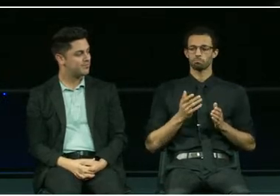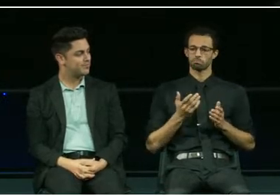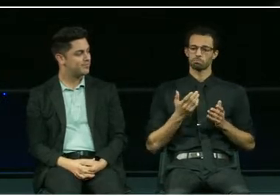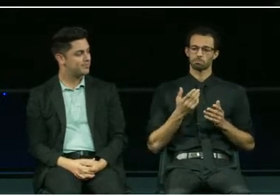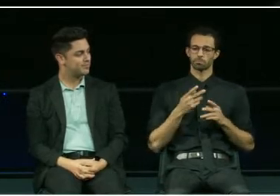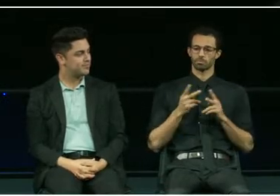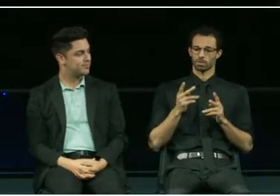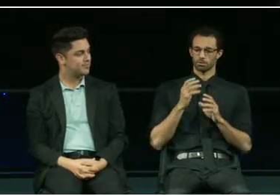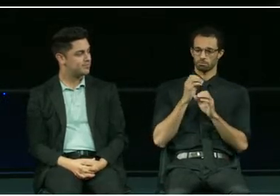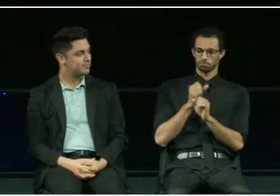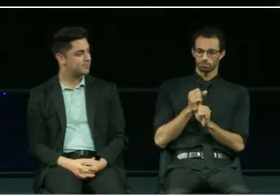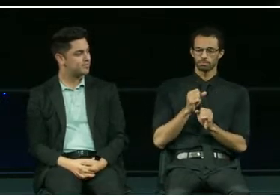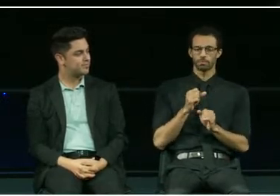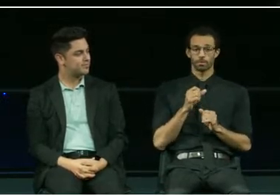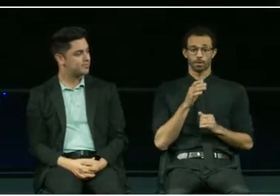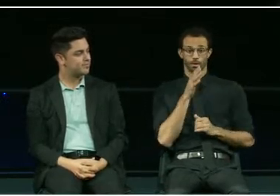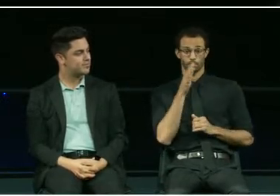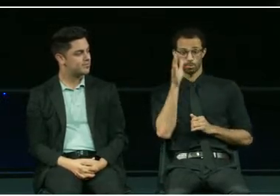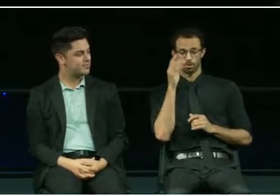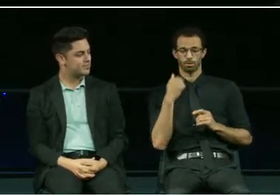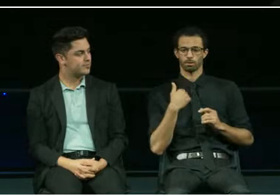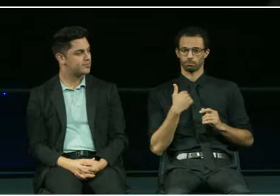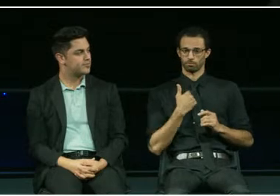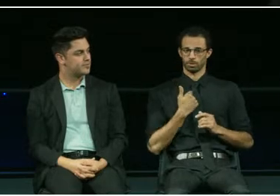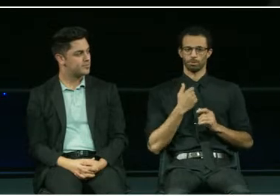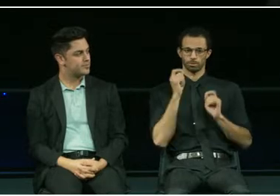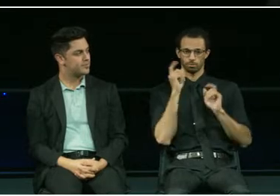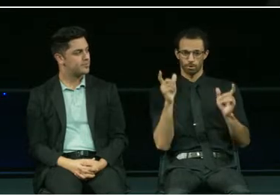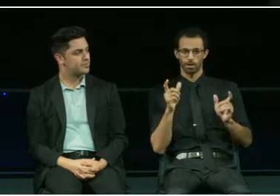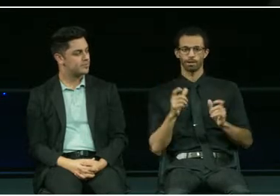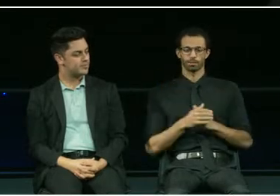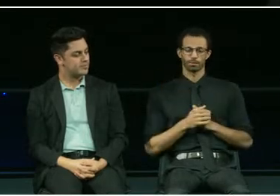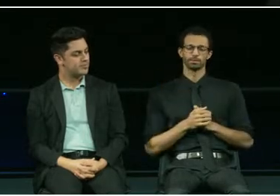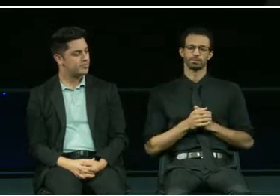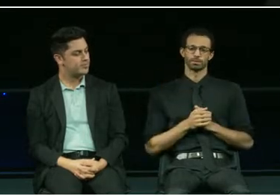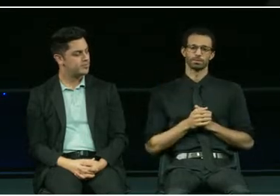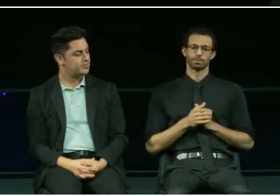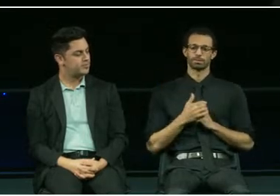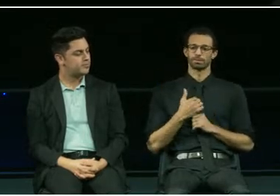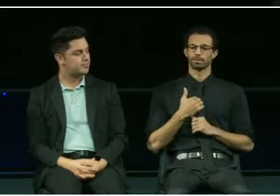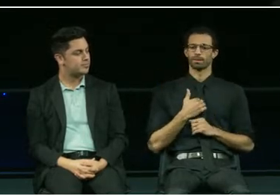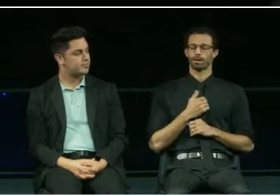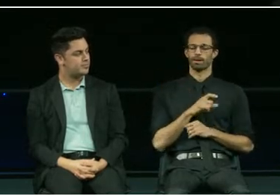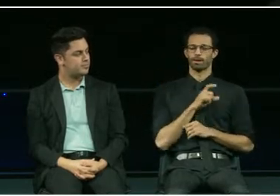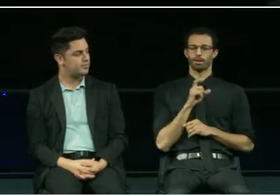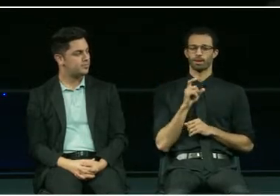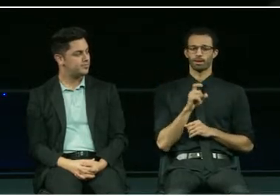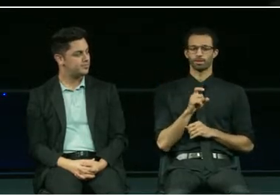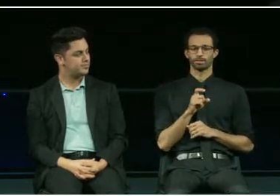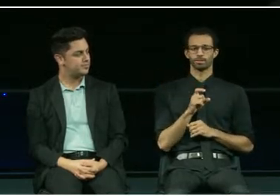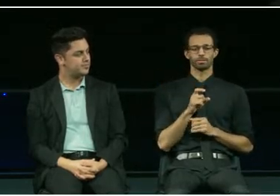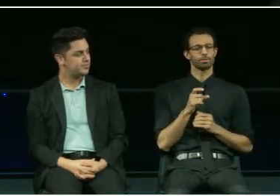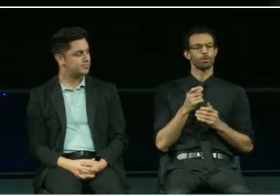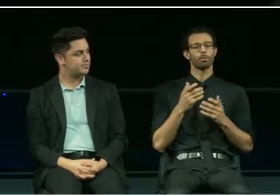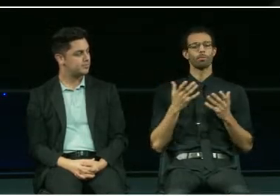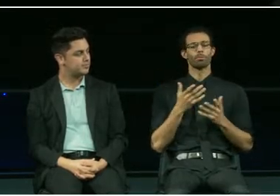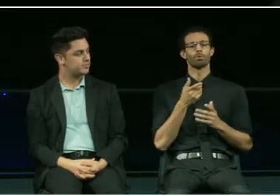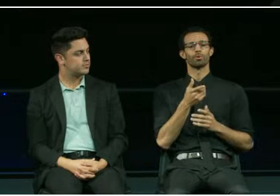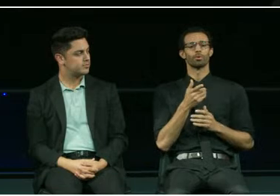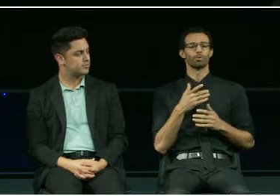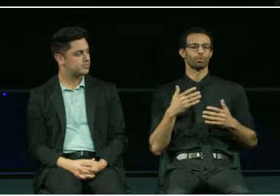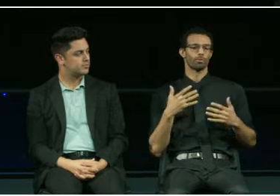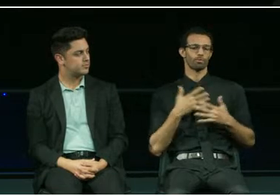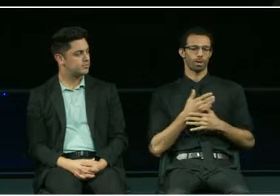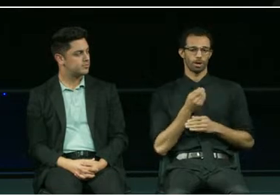interested. As a parent, I was very surprised. Like, I asked her, what are you afraid of? I think it was